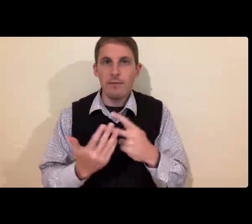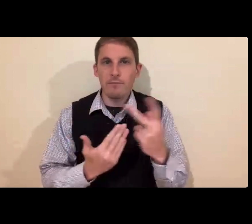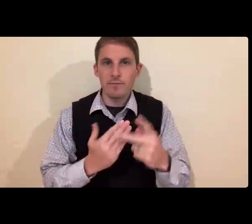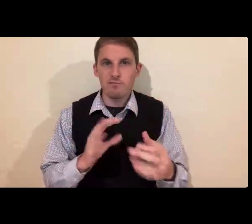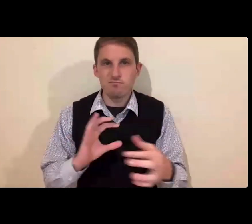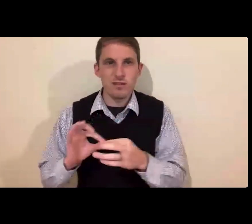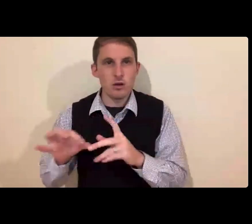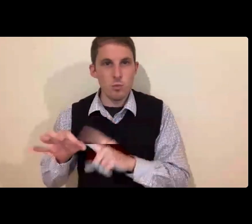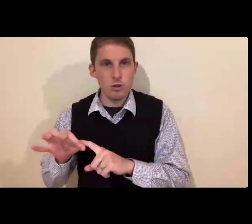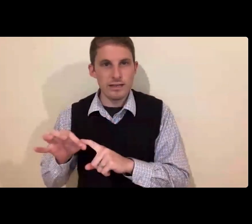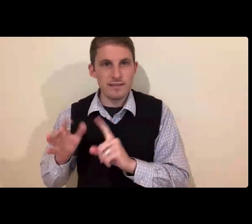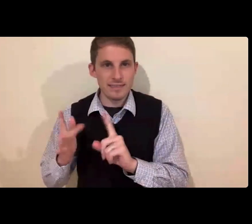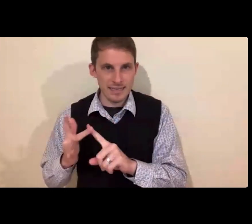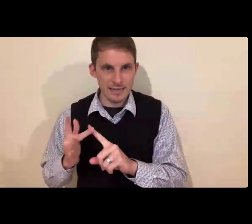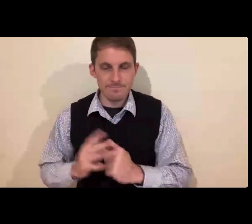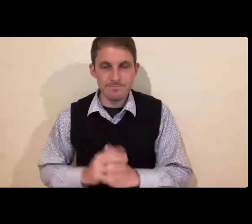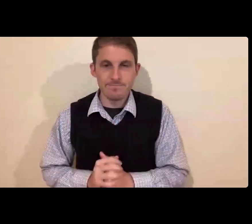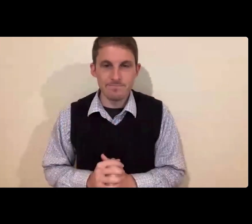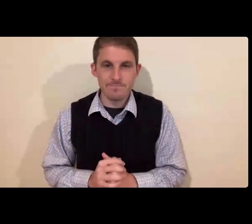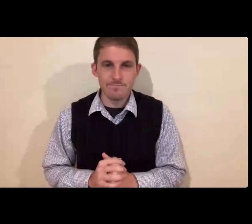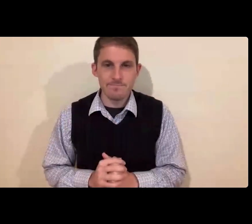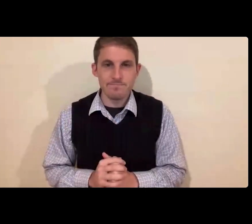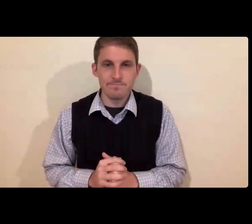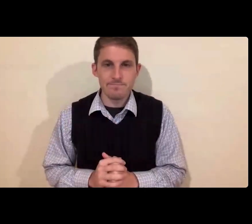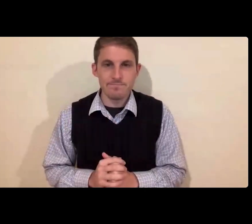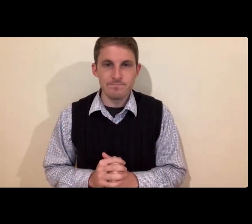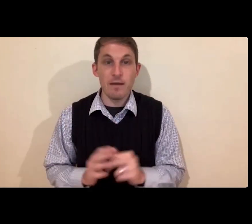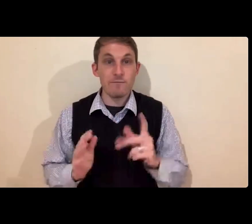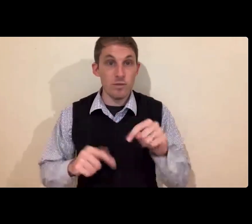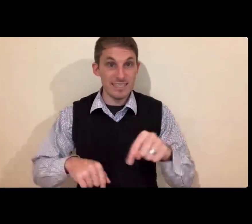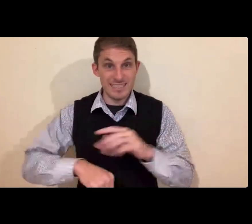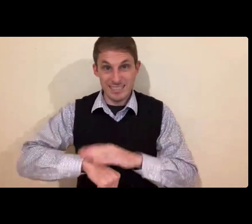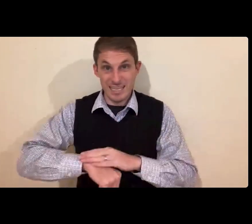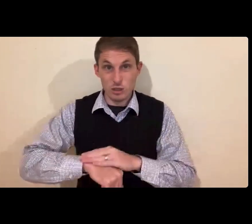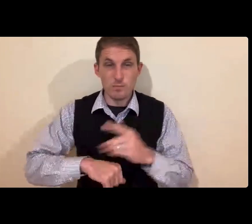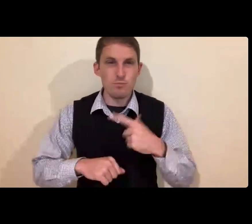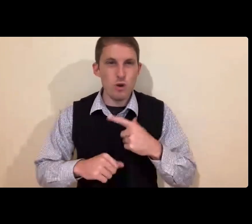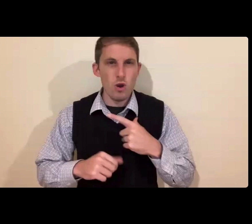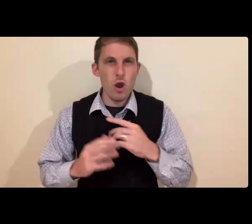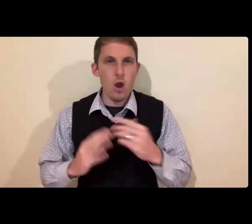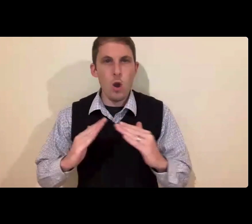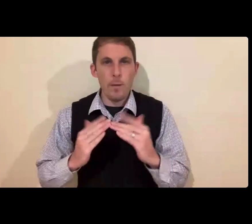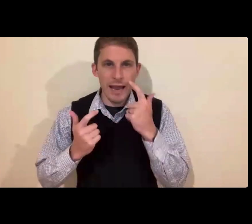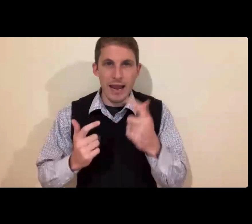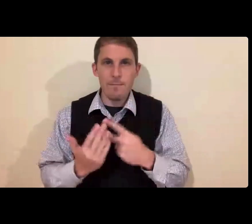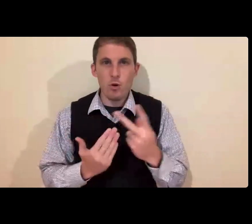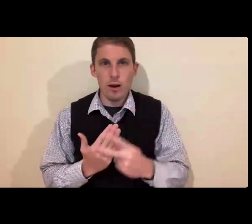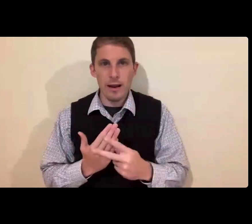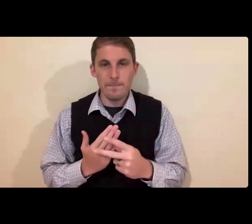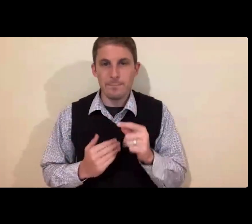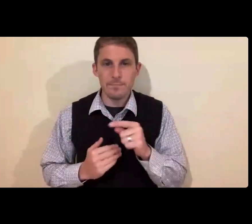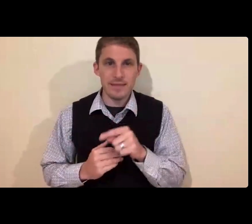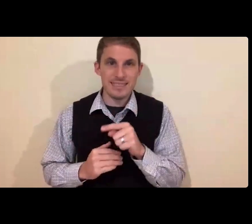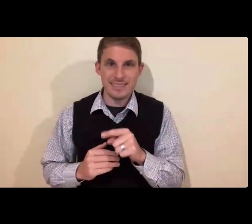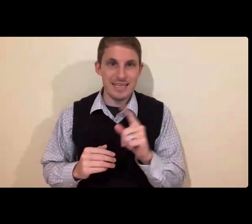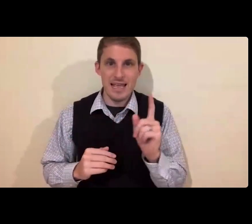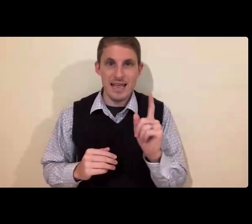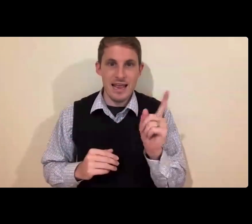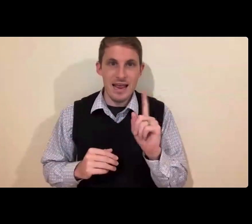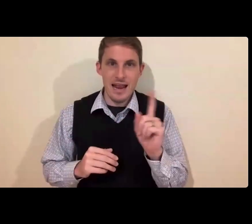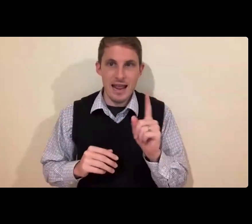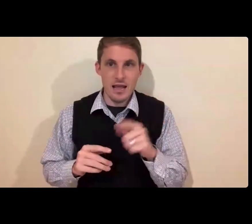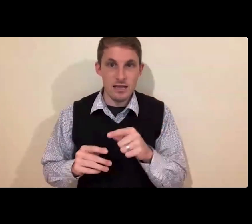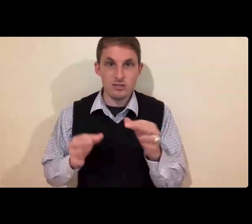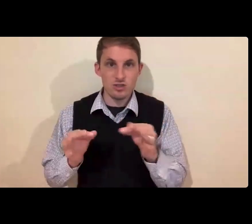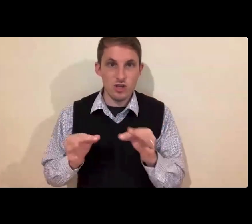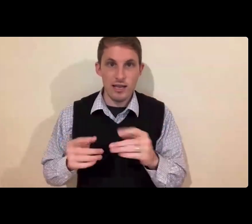indicator perspective. But at this particular stage, because the home care program design is in a state of flux, what we'll be